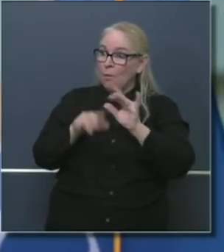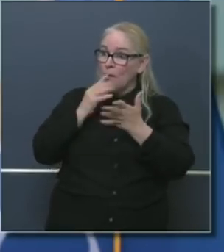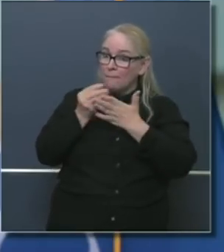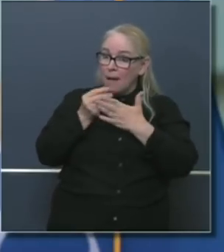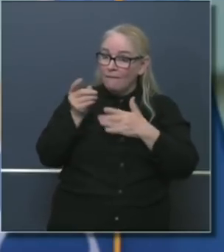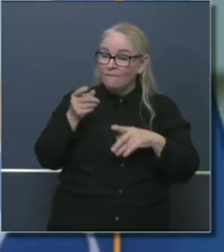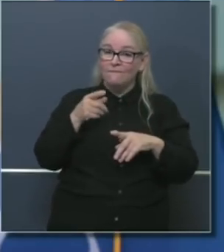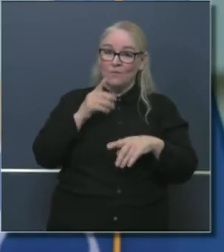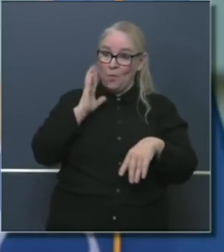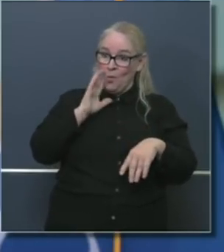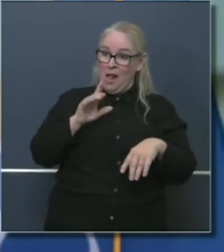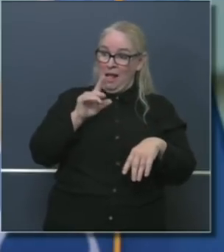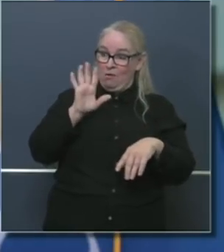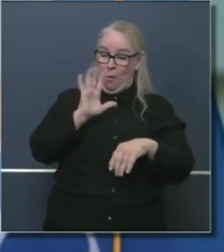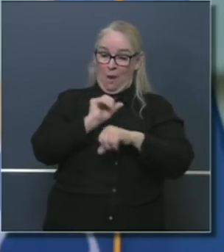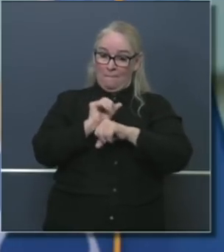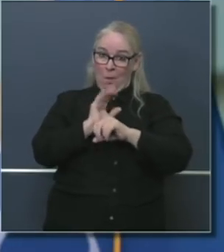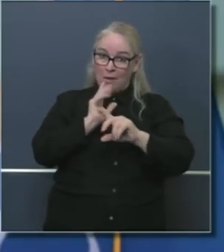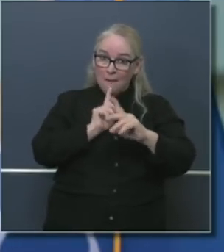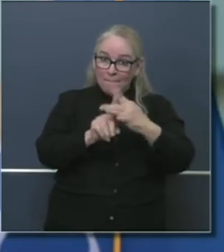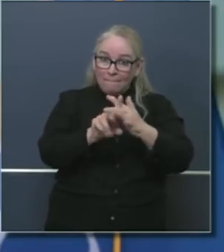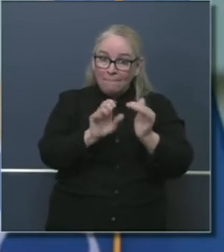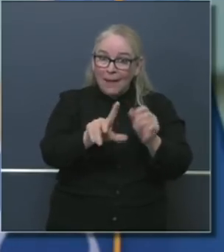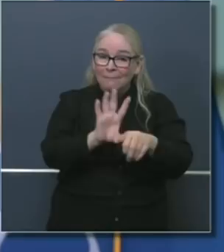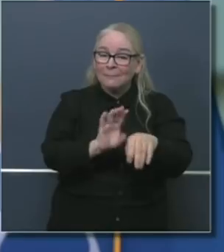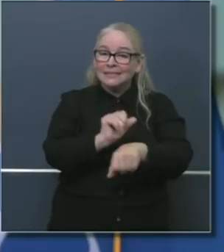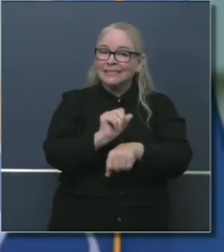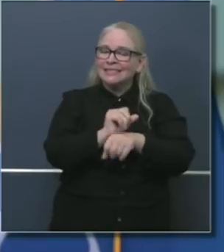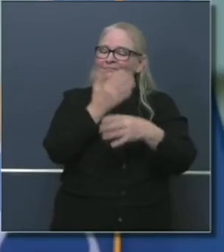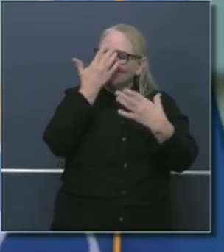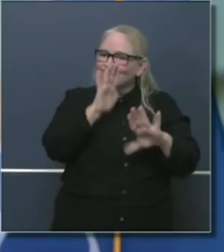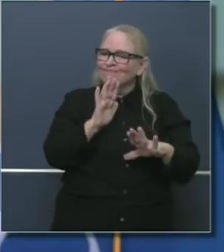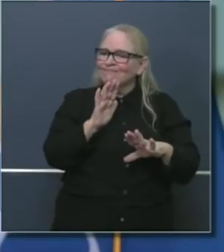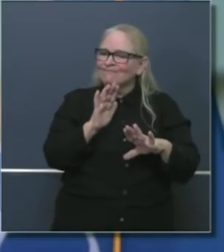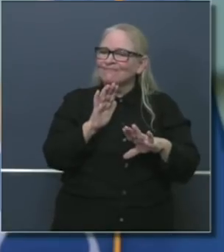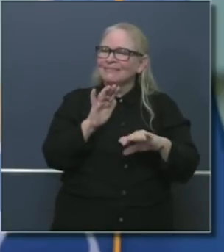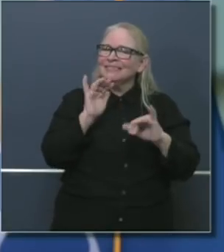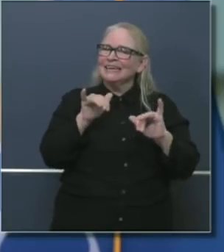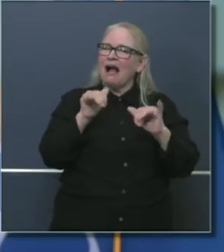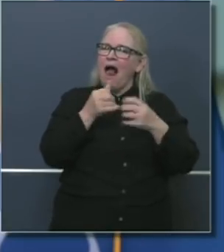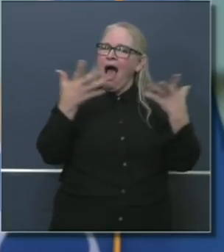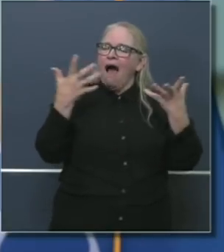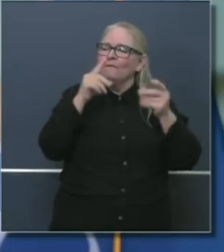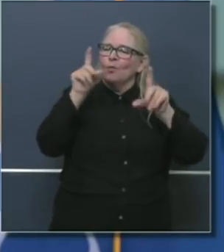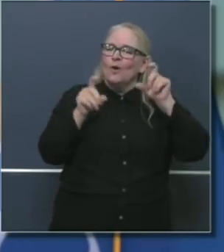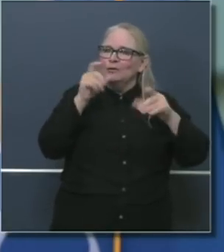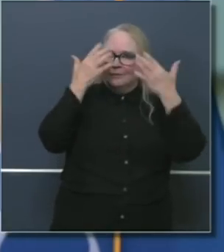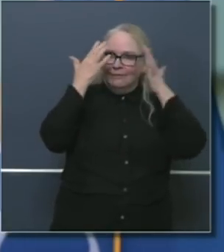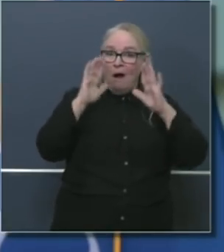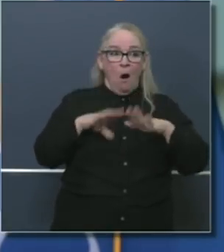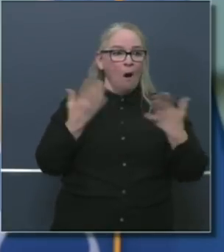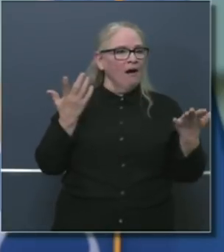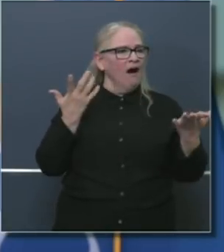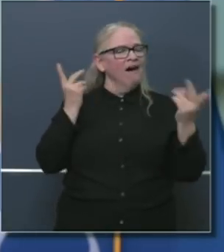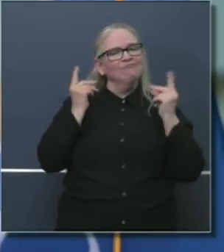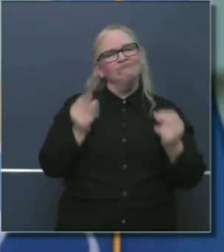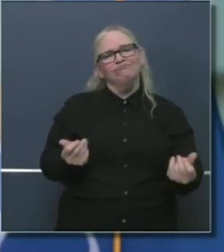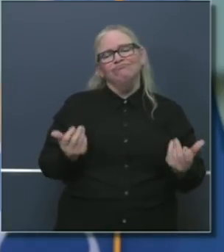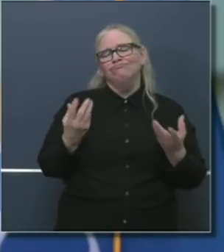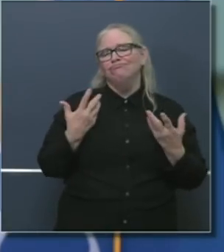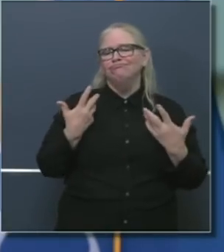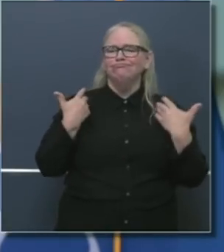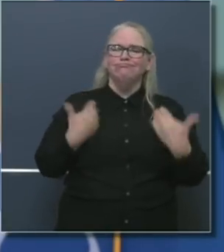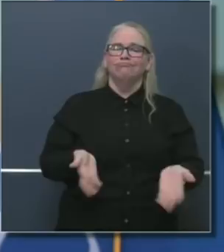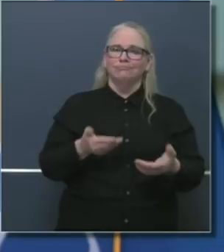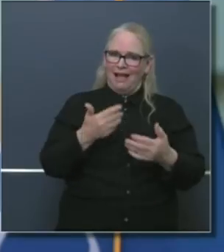up. And that's why all of this is focused on not just the business opportunity, but the responsibility we have to